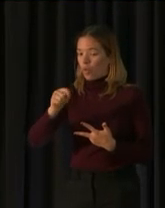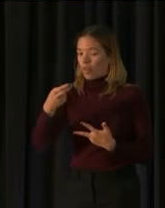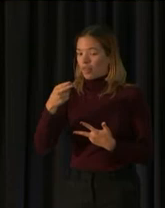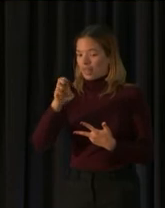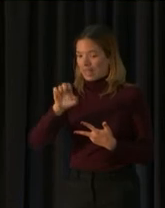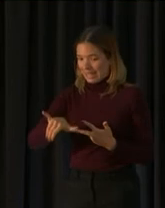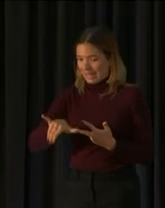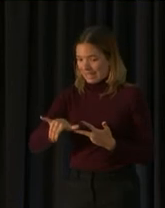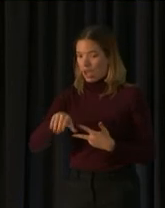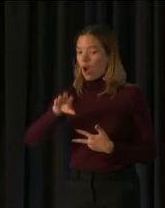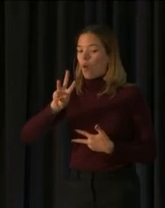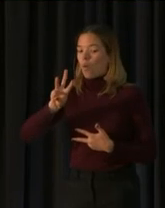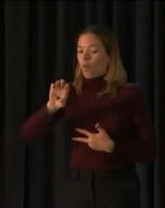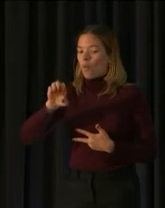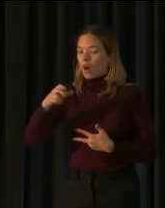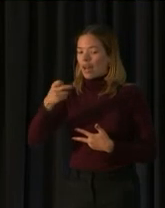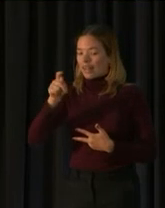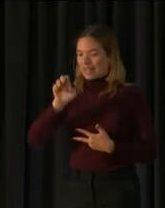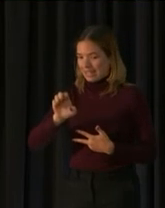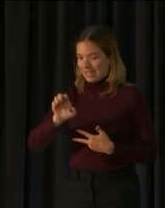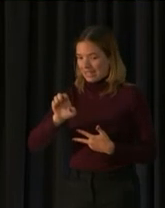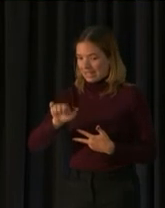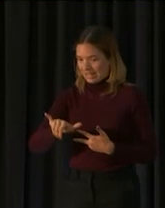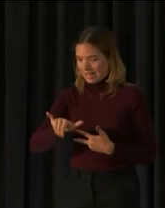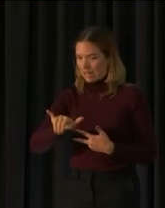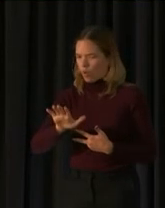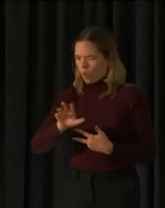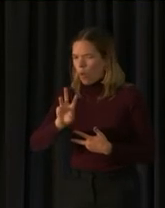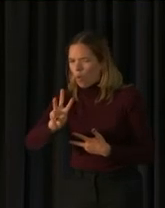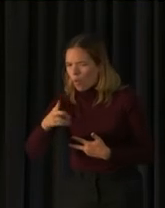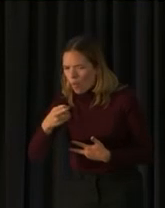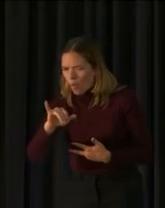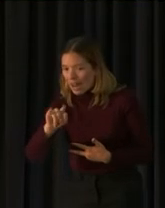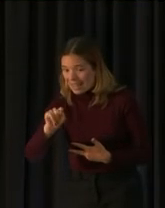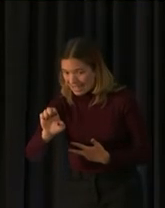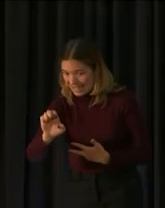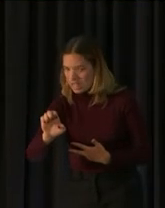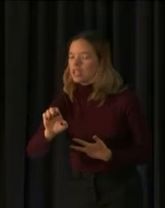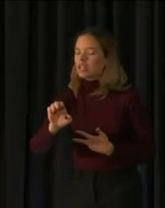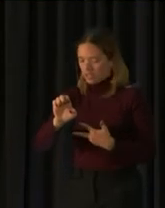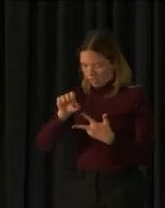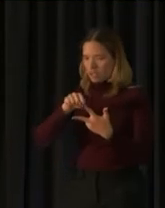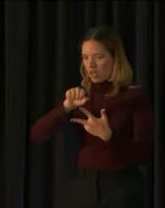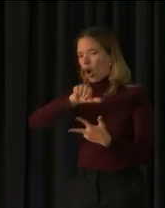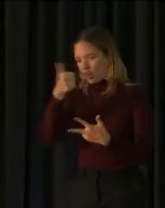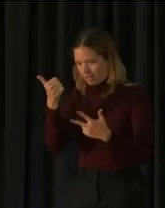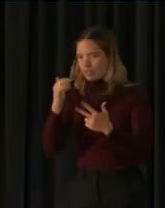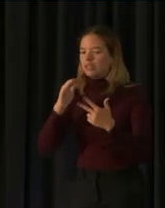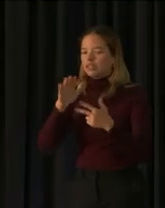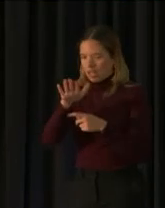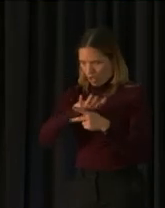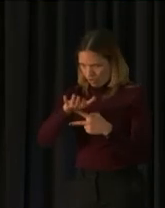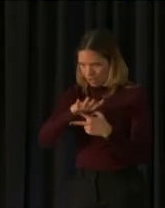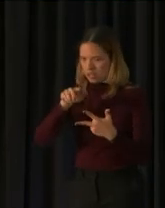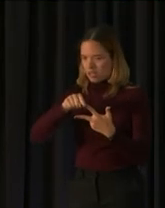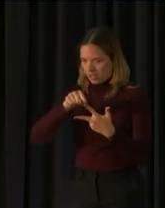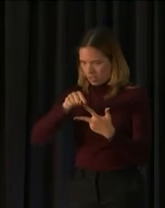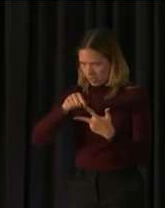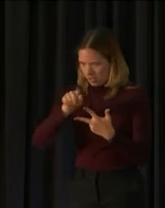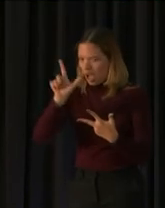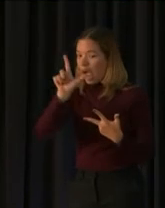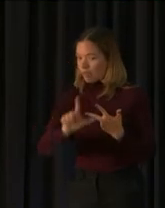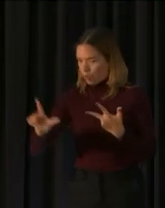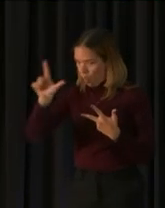do so. We are really excited to have this opportunity to partner with DC Health to make sure that our students are getting